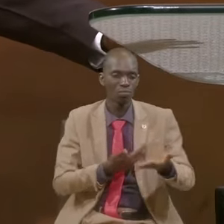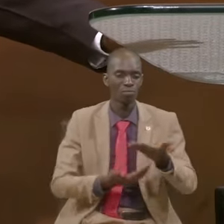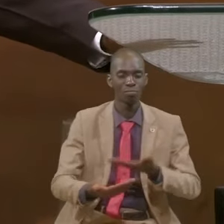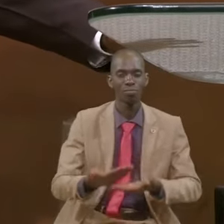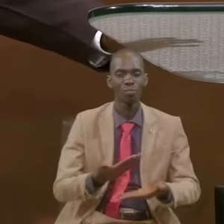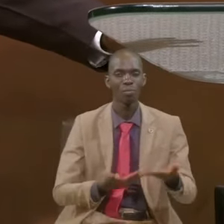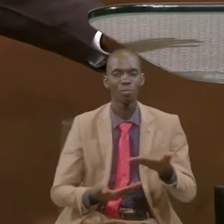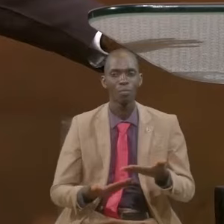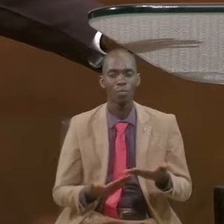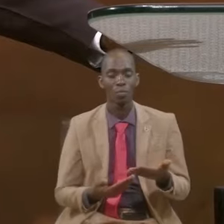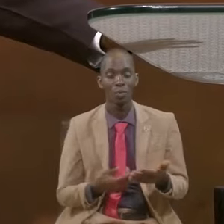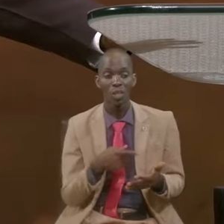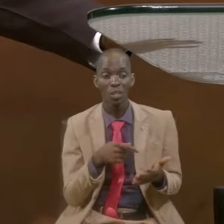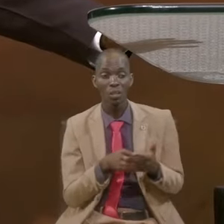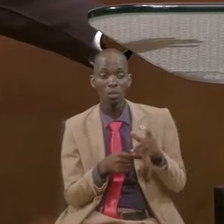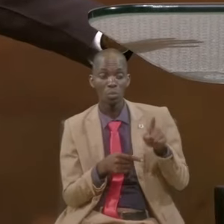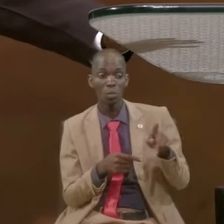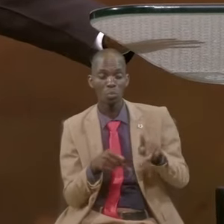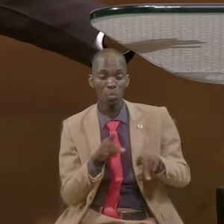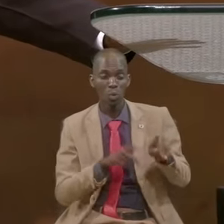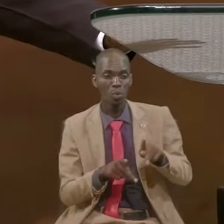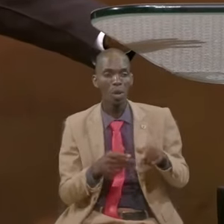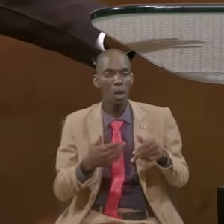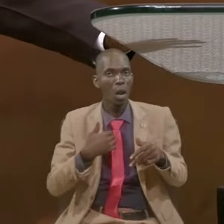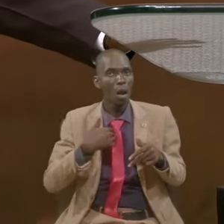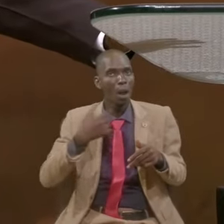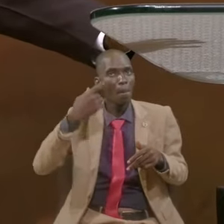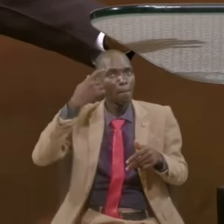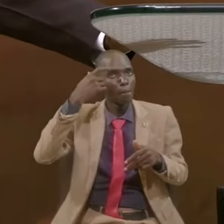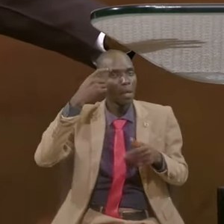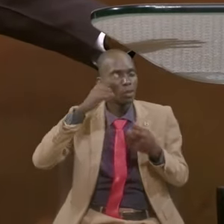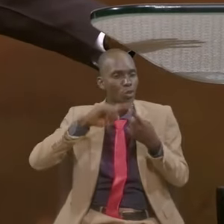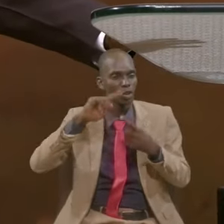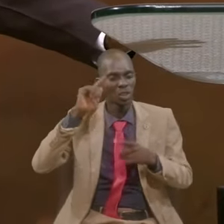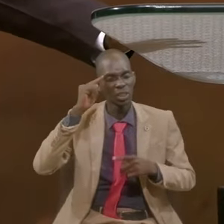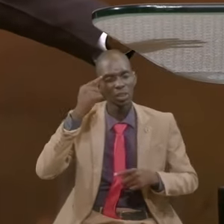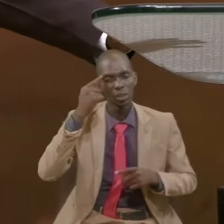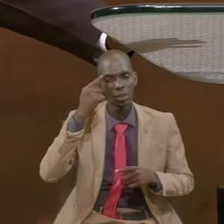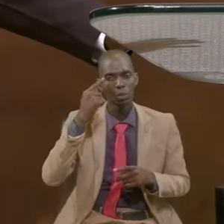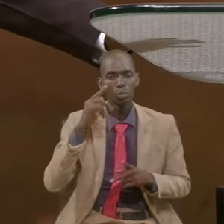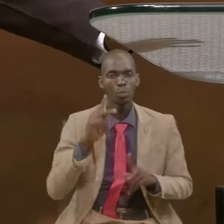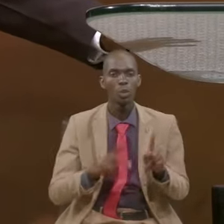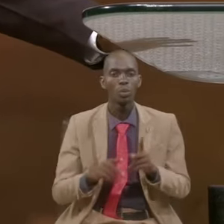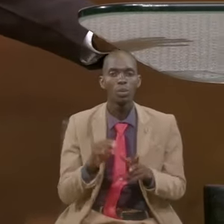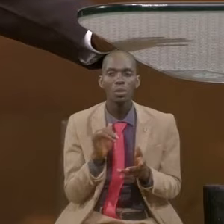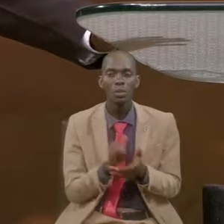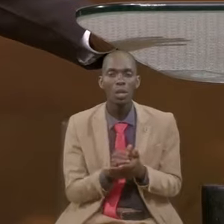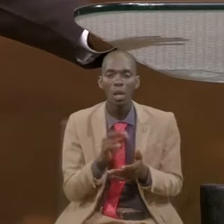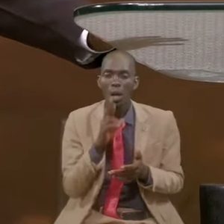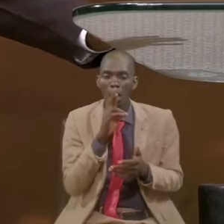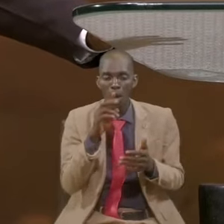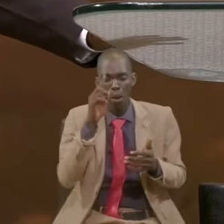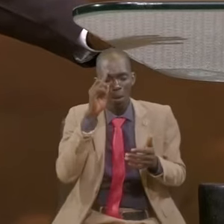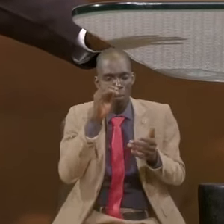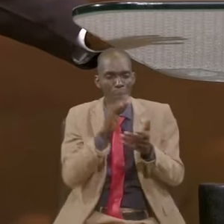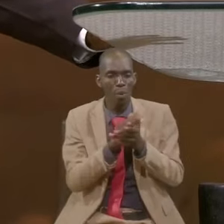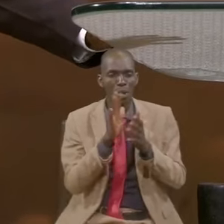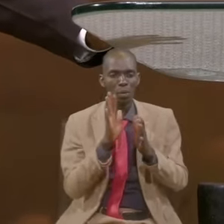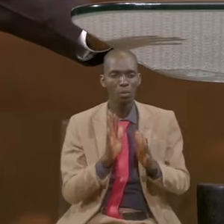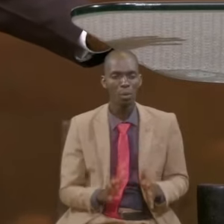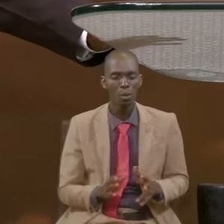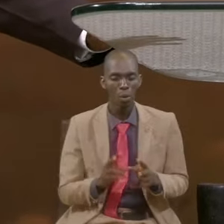have minds to think. Those unbelievers, or those backsliders, or